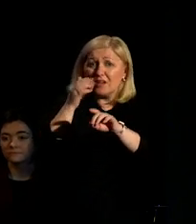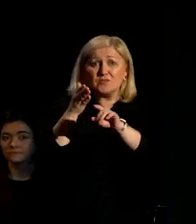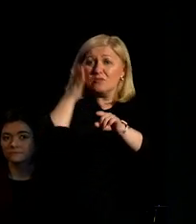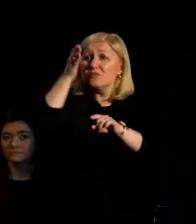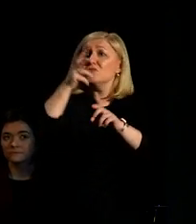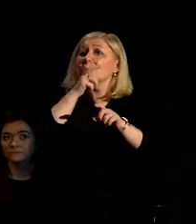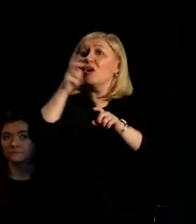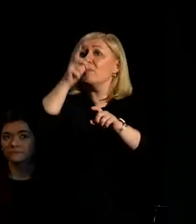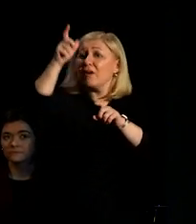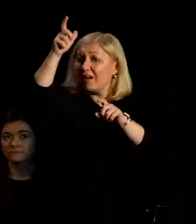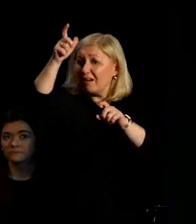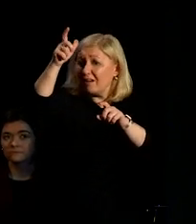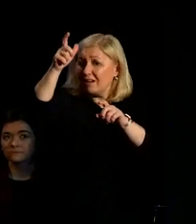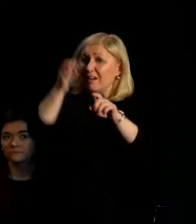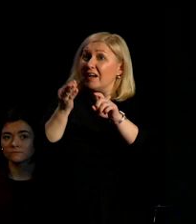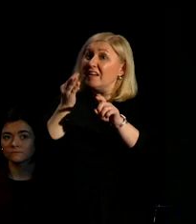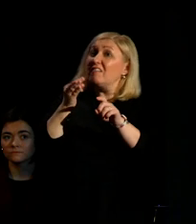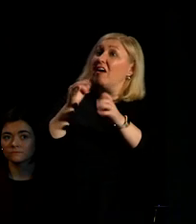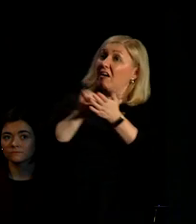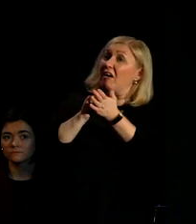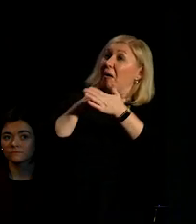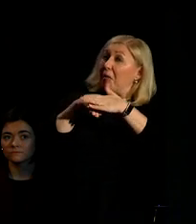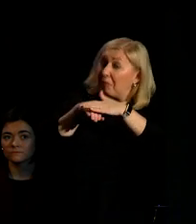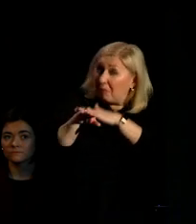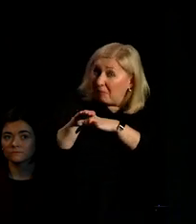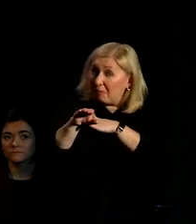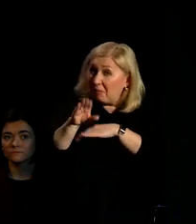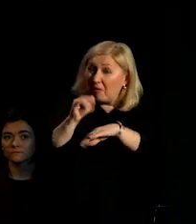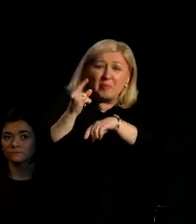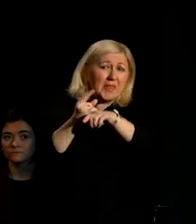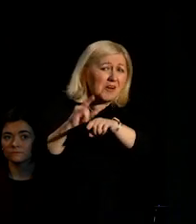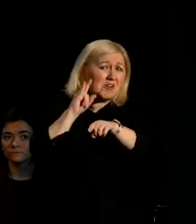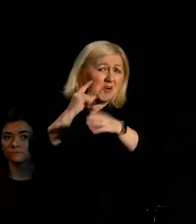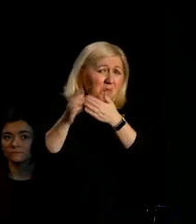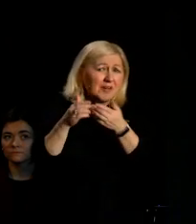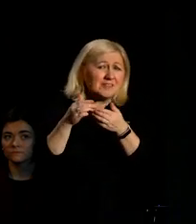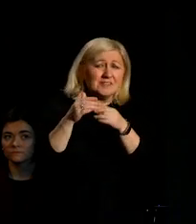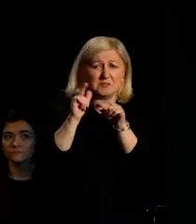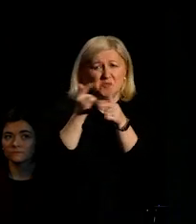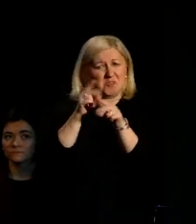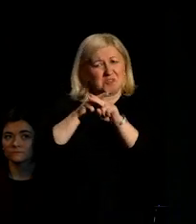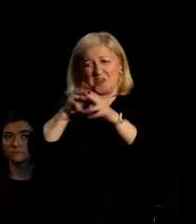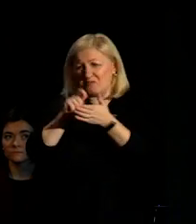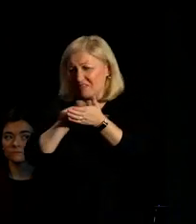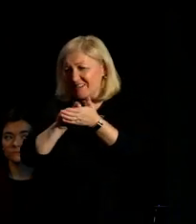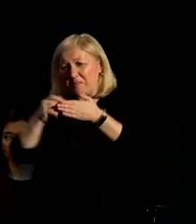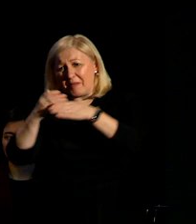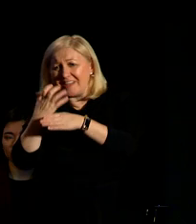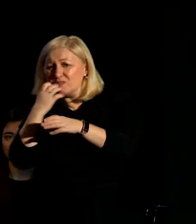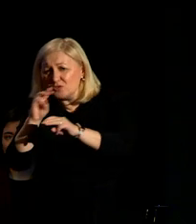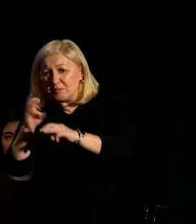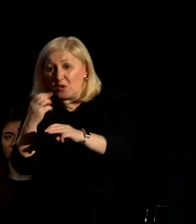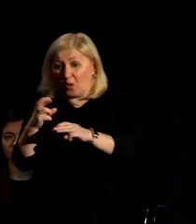the opera. Even if they could, they would not hear music written by Jews or played by